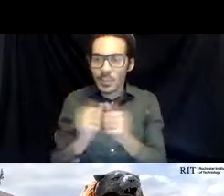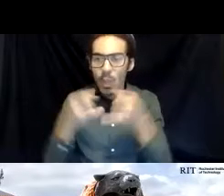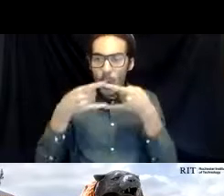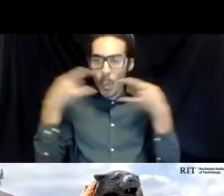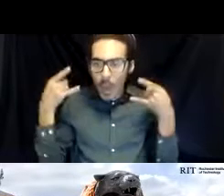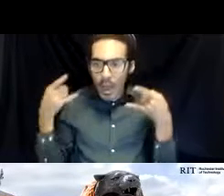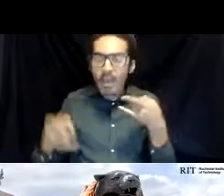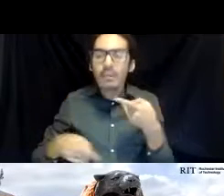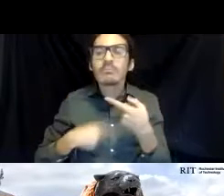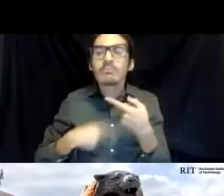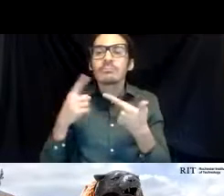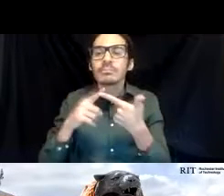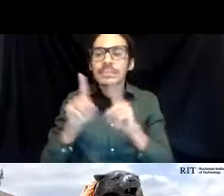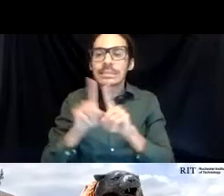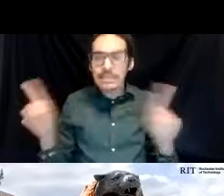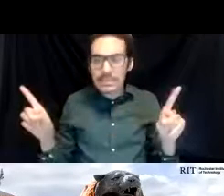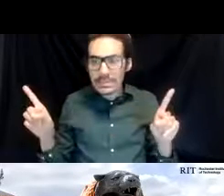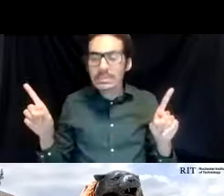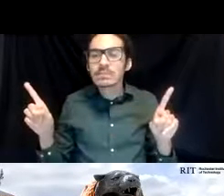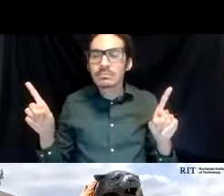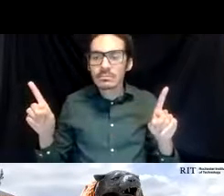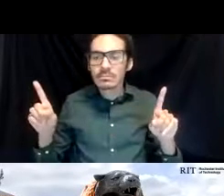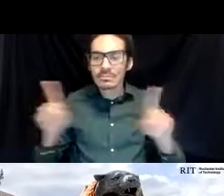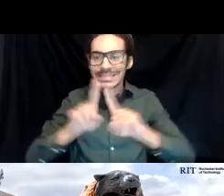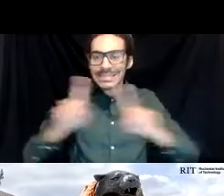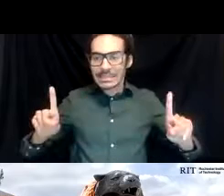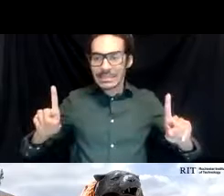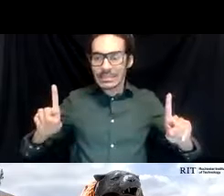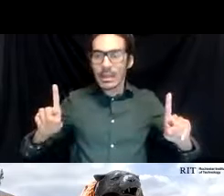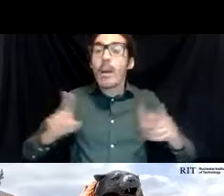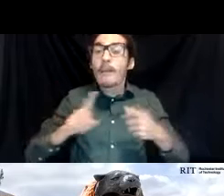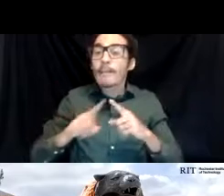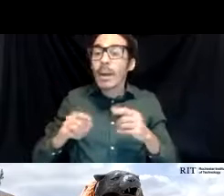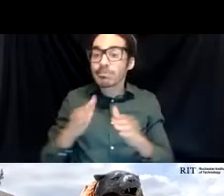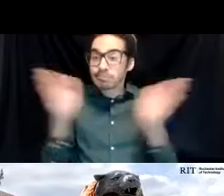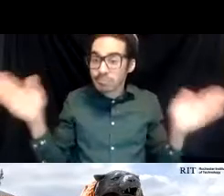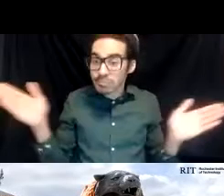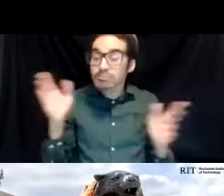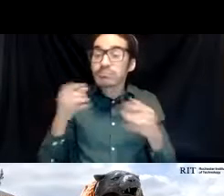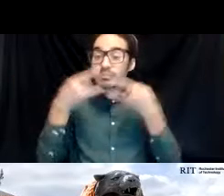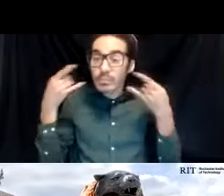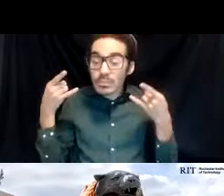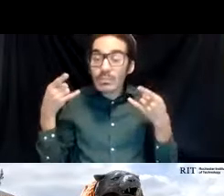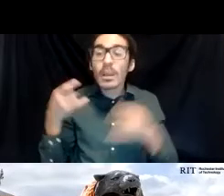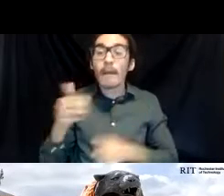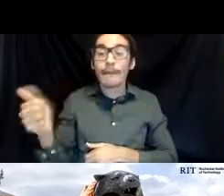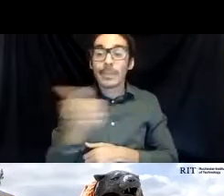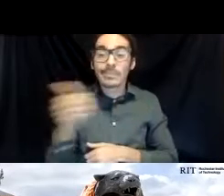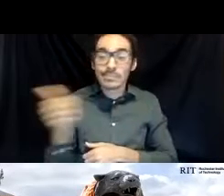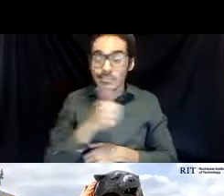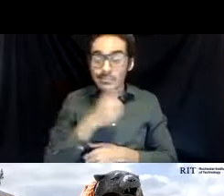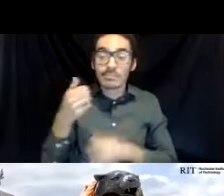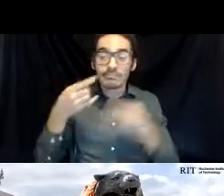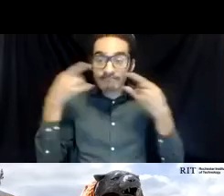lot of distancing. But out in public, people are wearing masks on public transportation. People are wearing masks